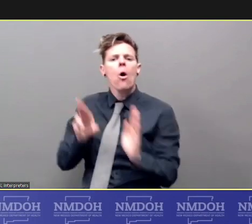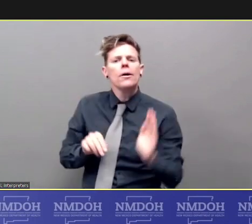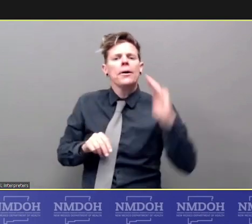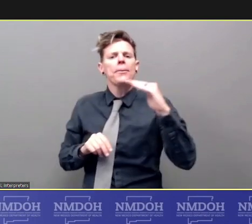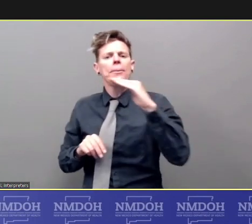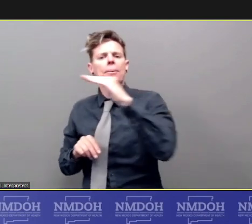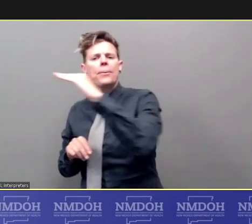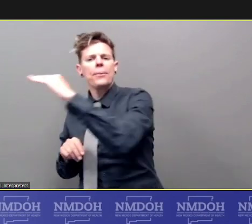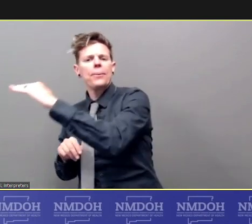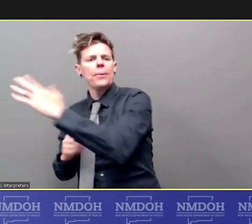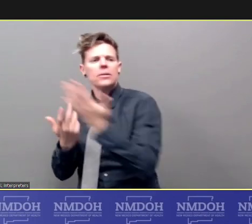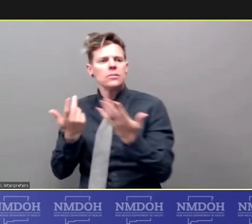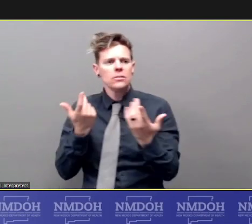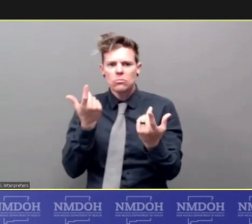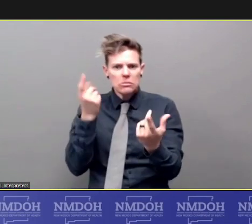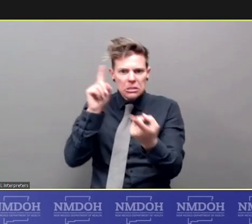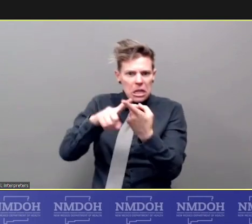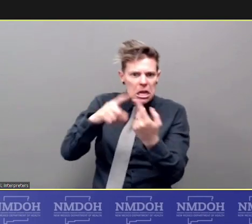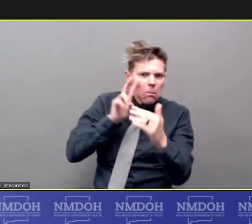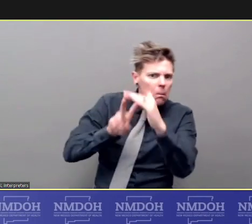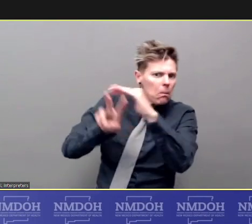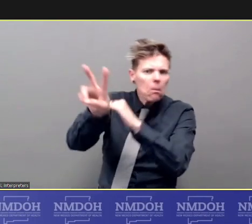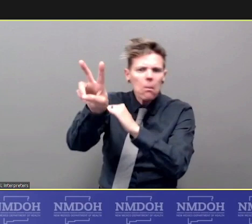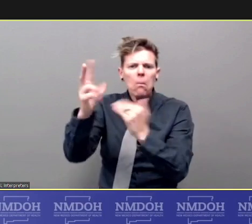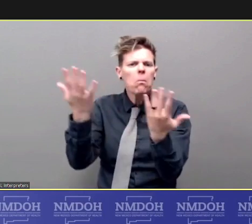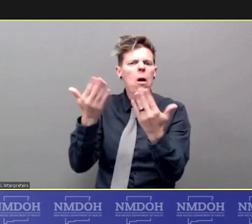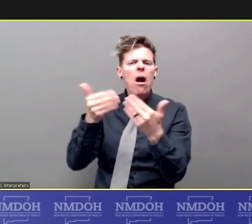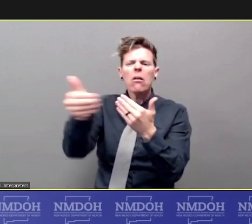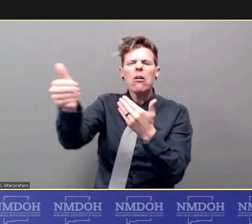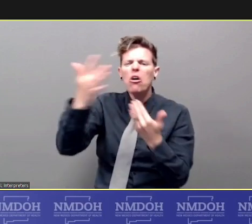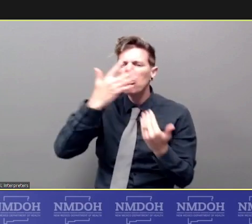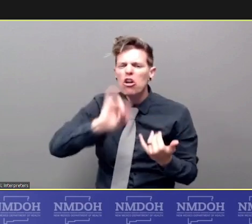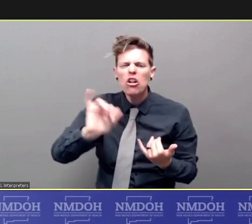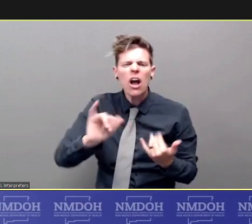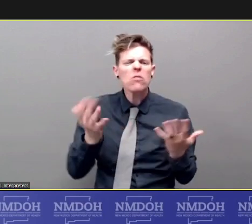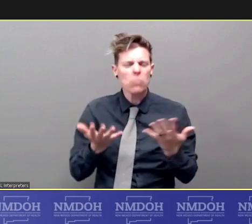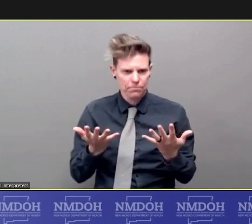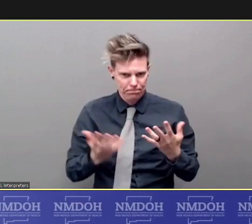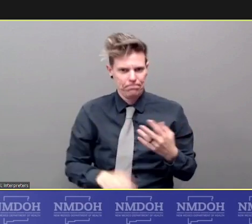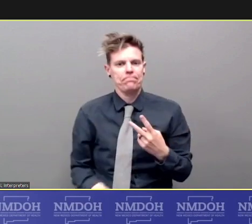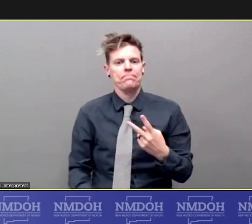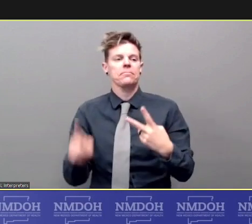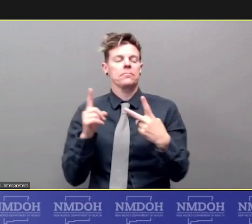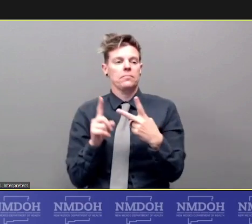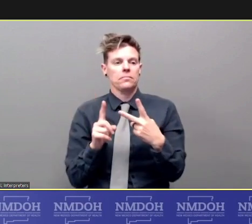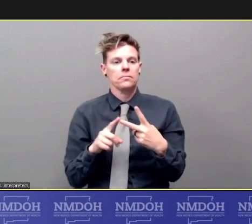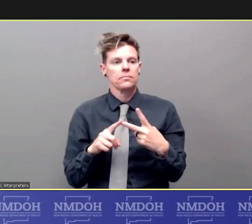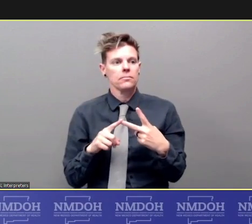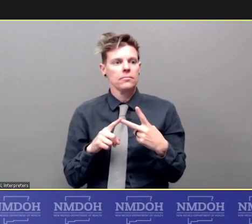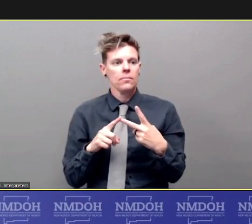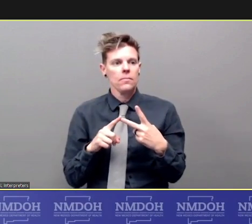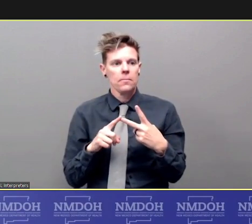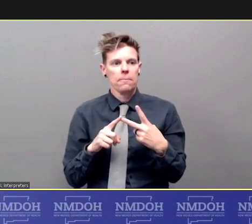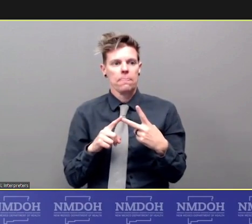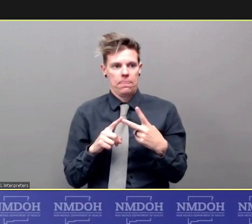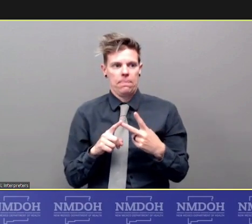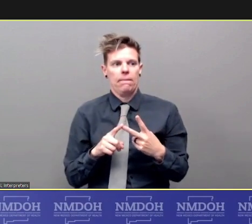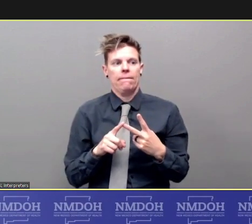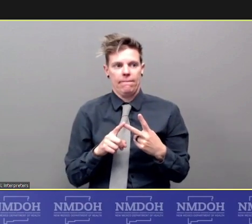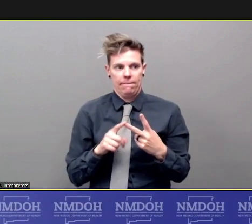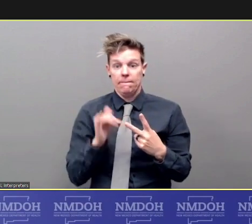rest of the remaining months? Then the other related question would be probably more for Dr. Scrace. Given the extension of the public